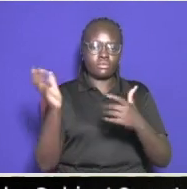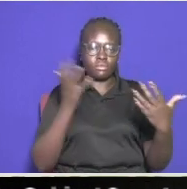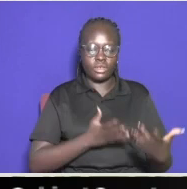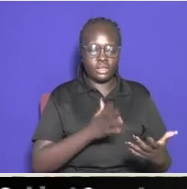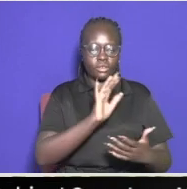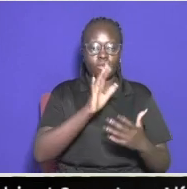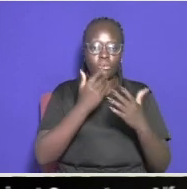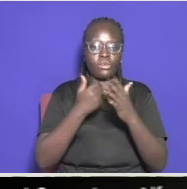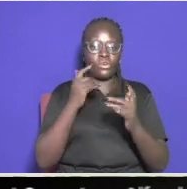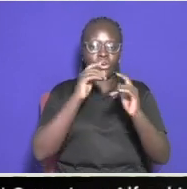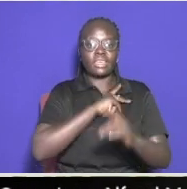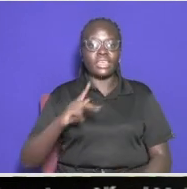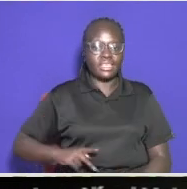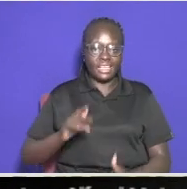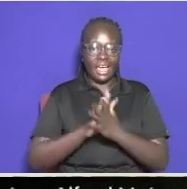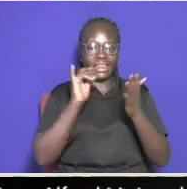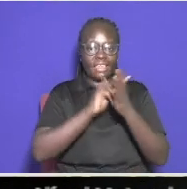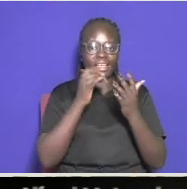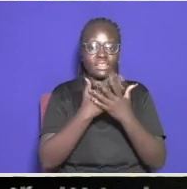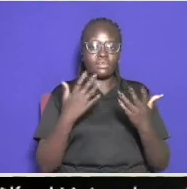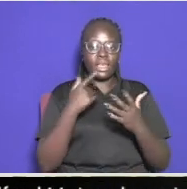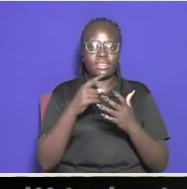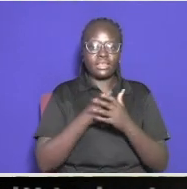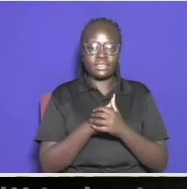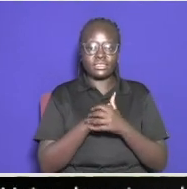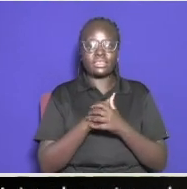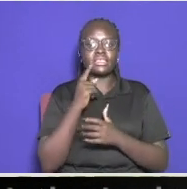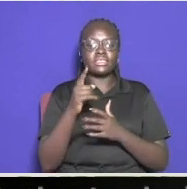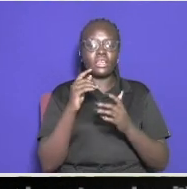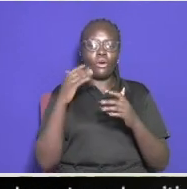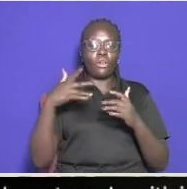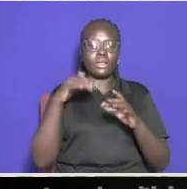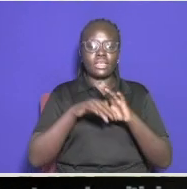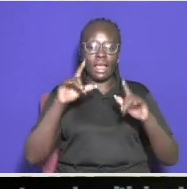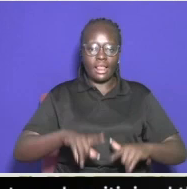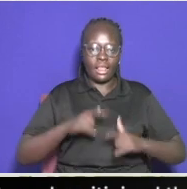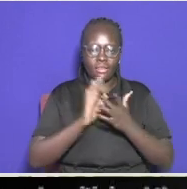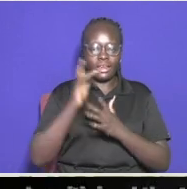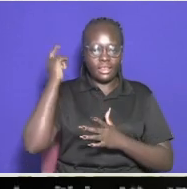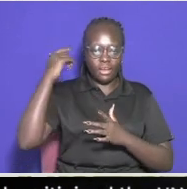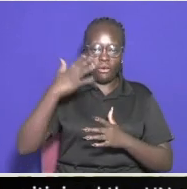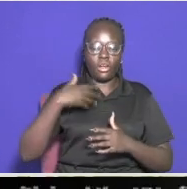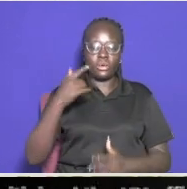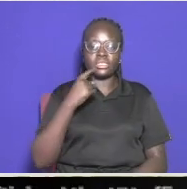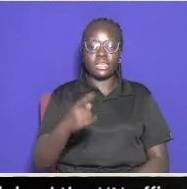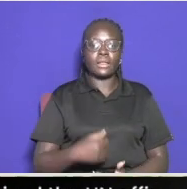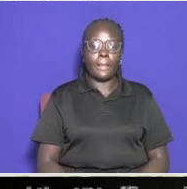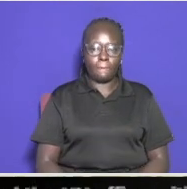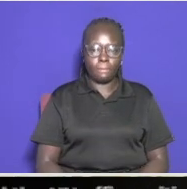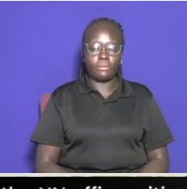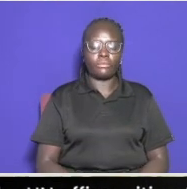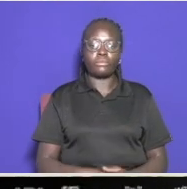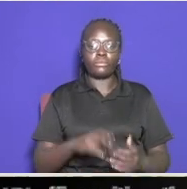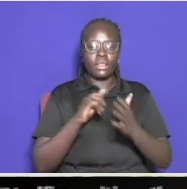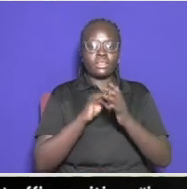kings. And for me, it's something I declare constantly in her life, and I think I would always declare it, that gift that